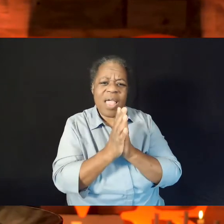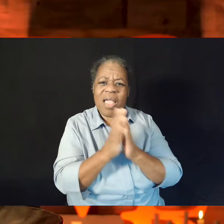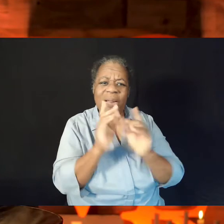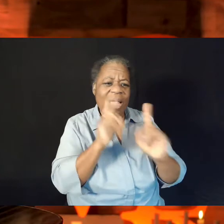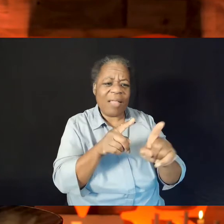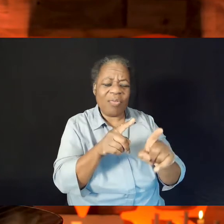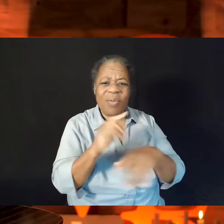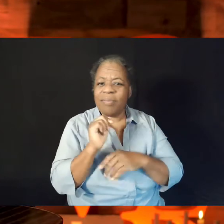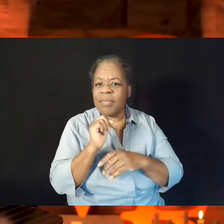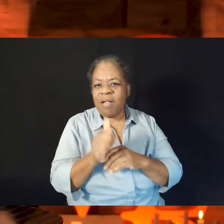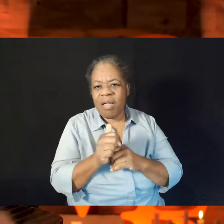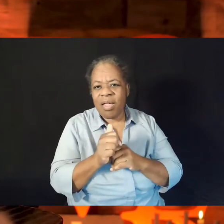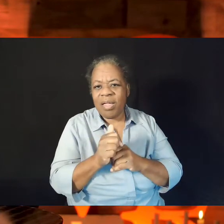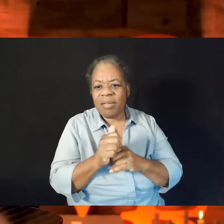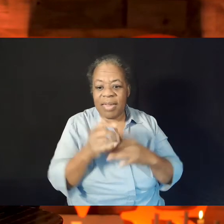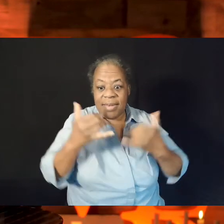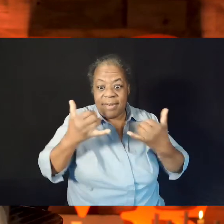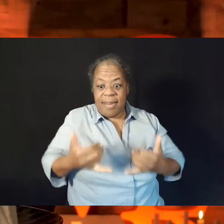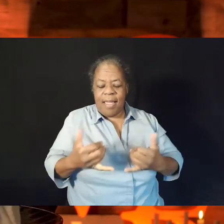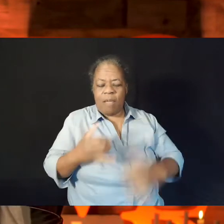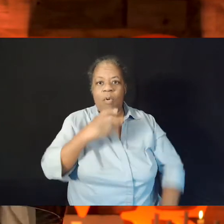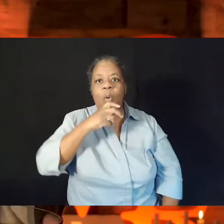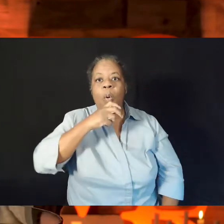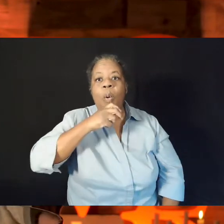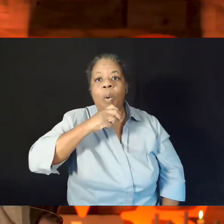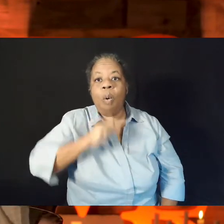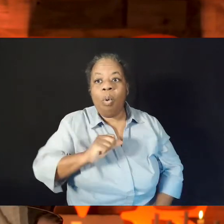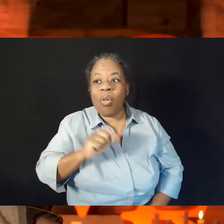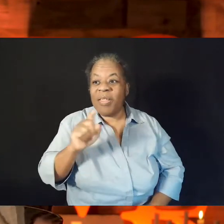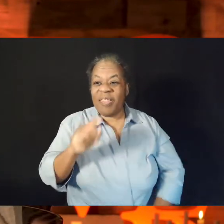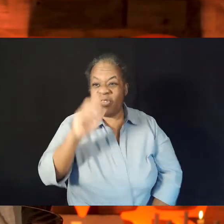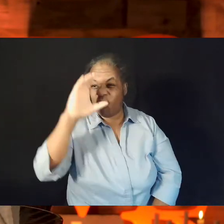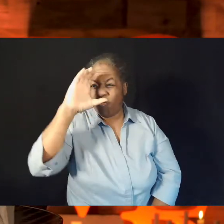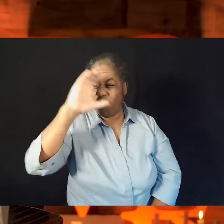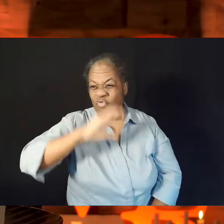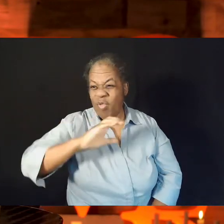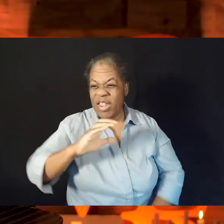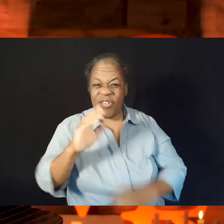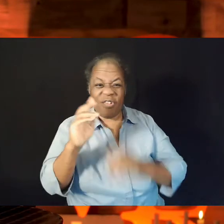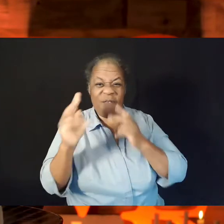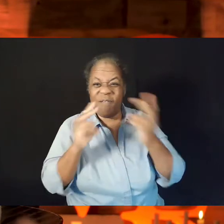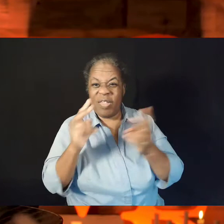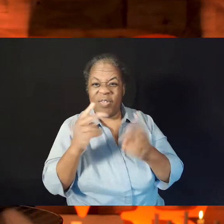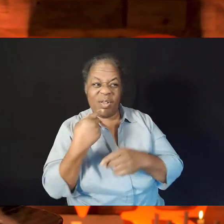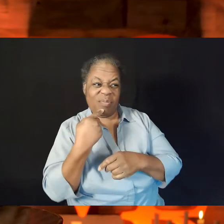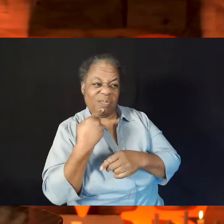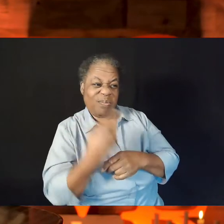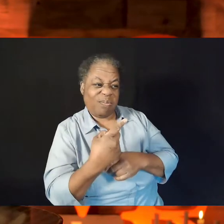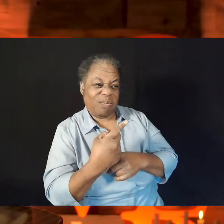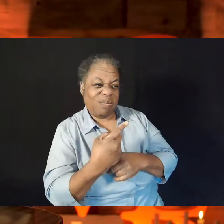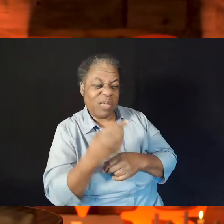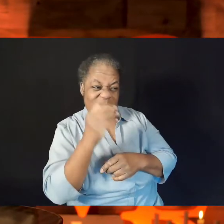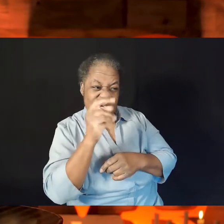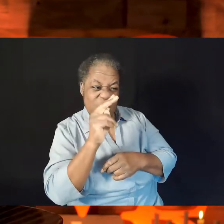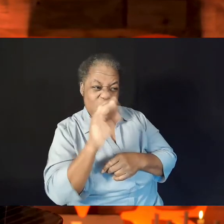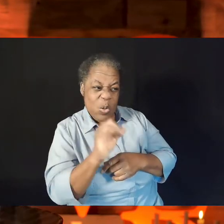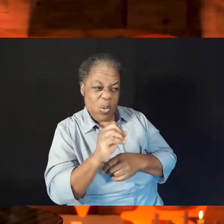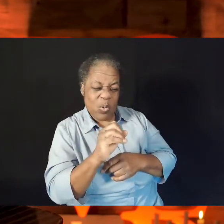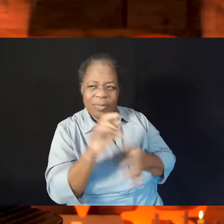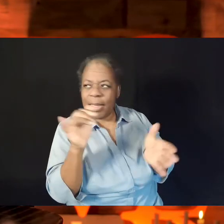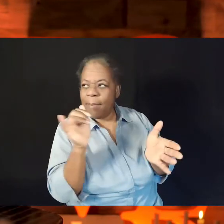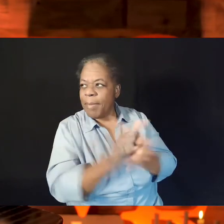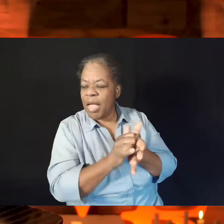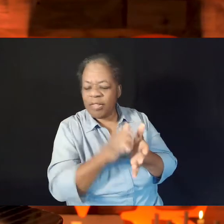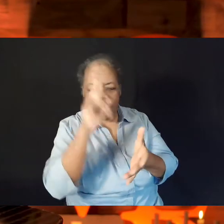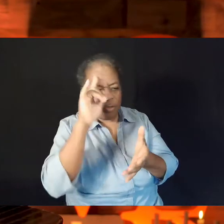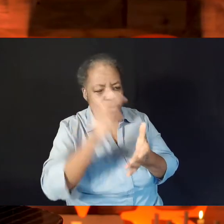Now, in his old age, this strange visitor gives him news that's impossible to believe, because for